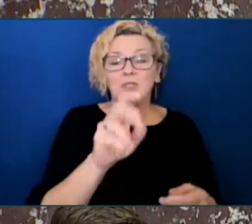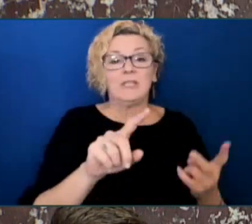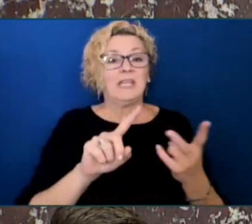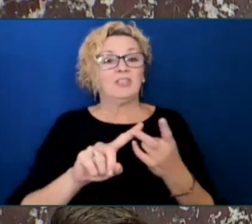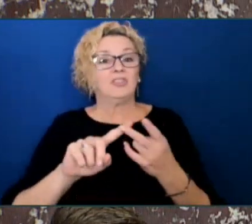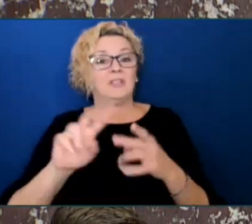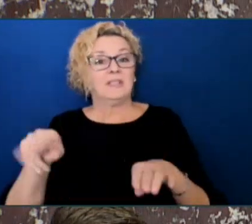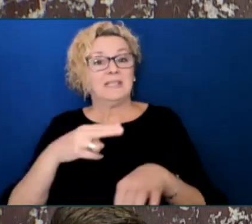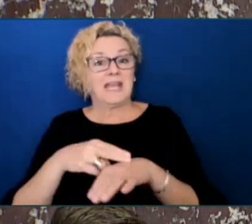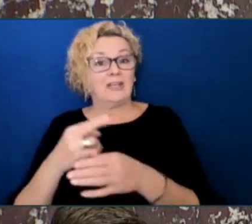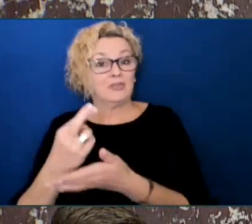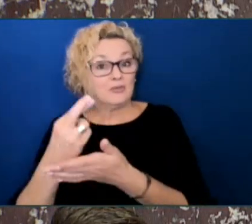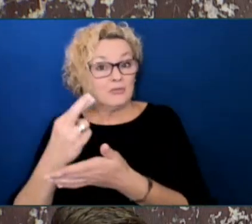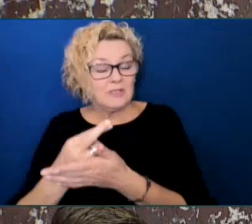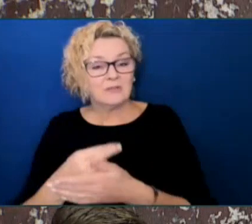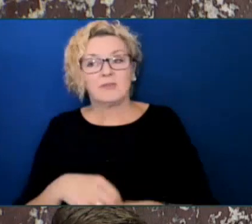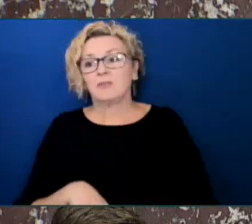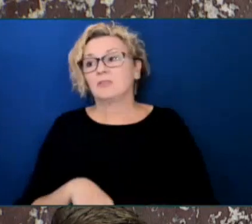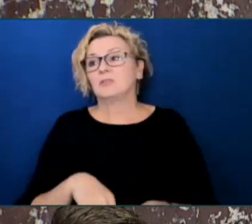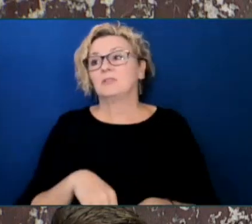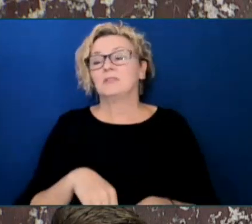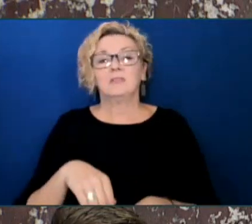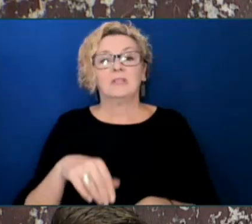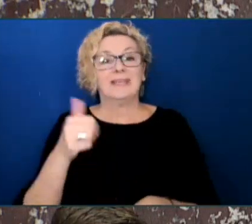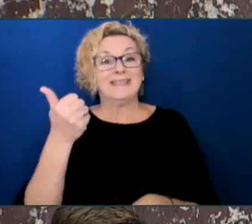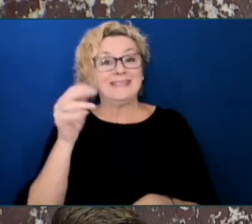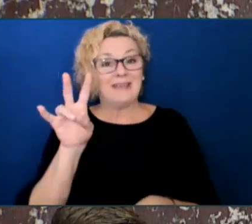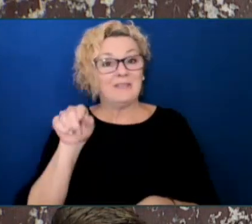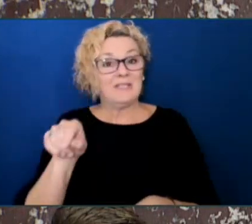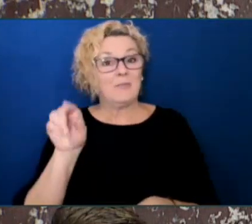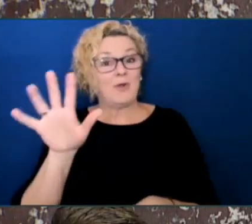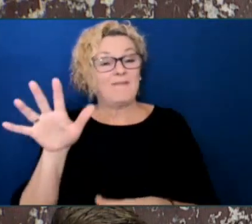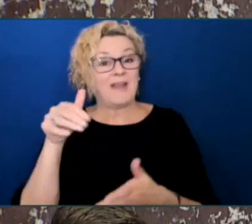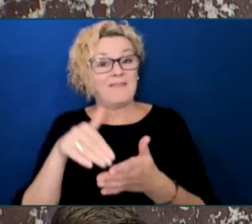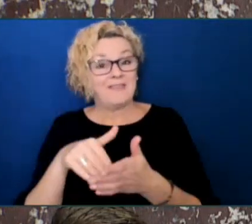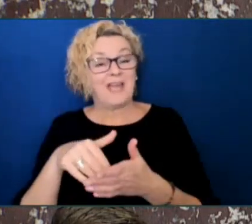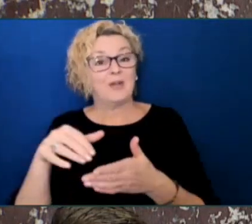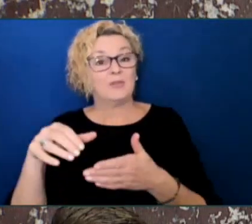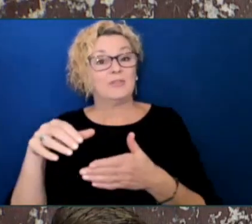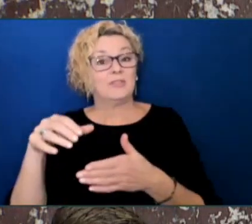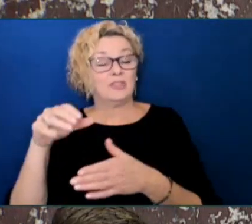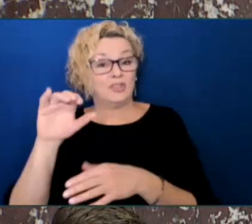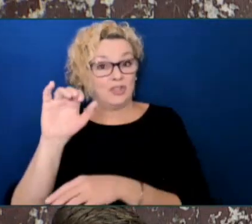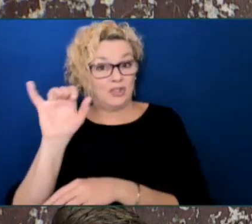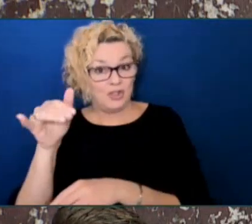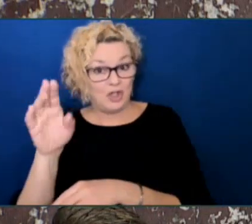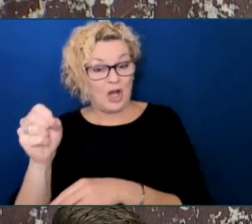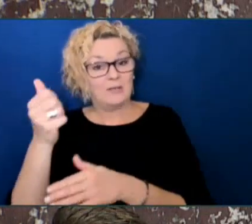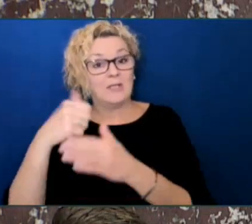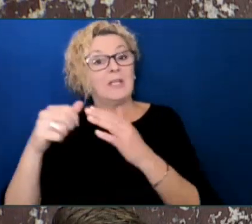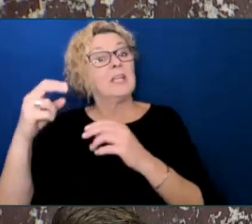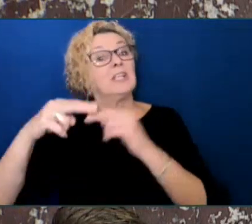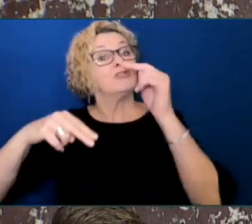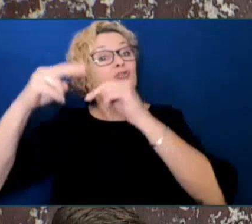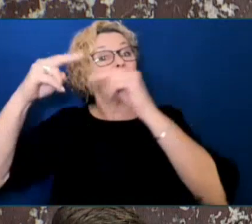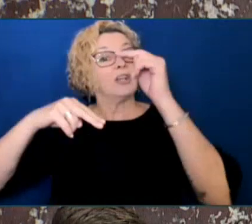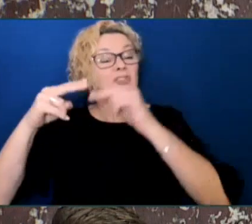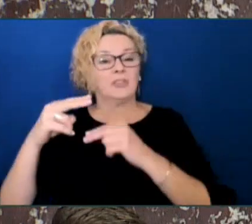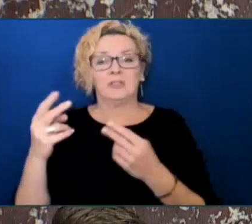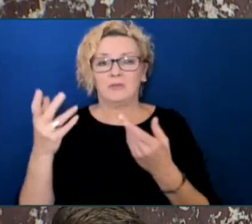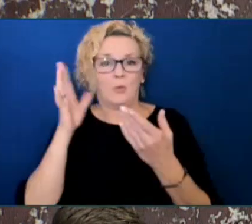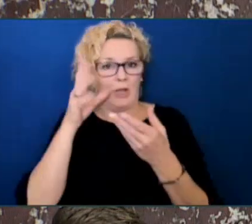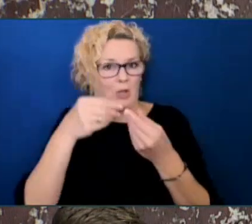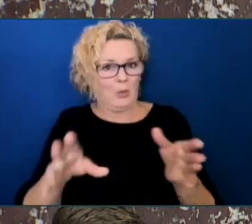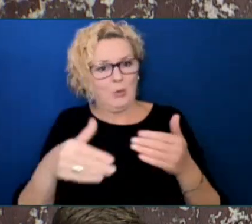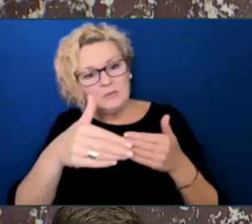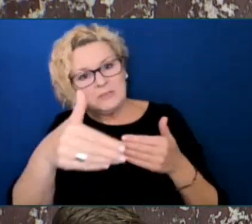another 17,500 jobs in construction, all from government documents. How can this premier stand